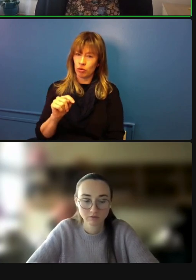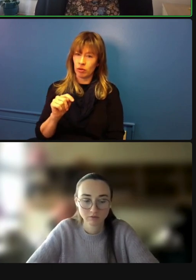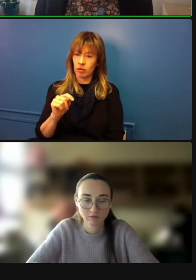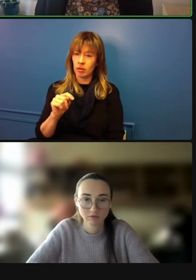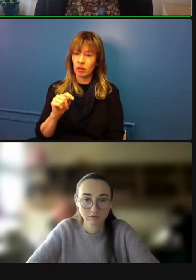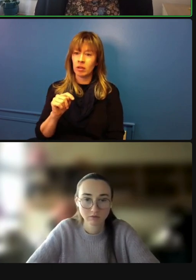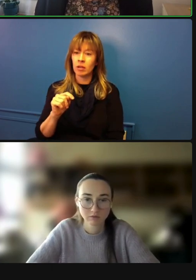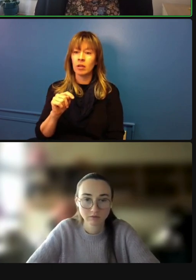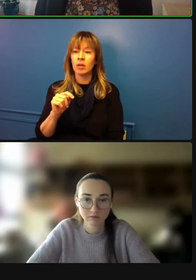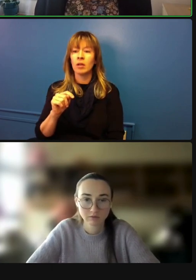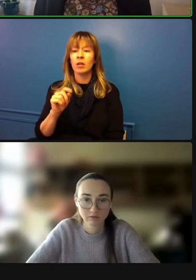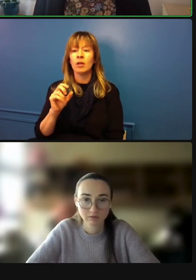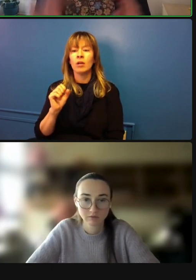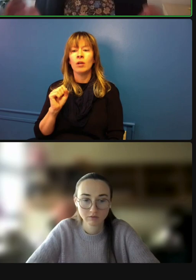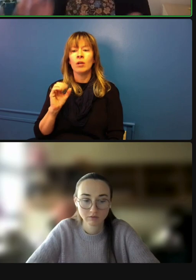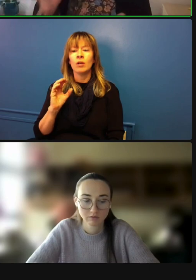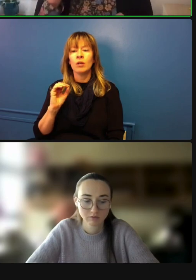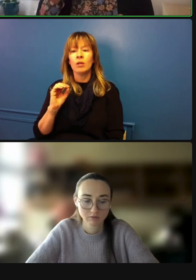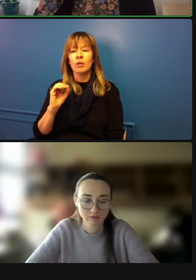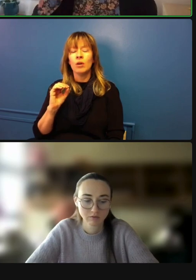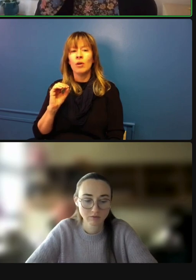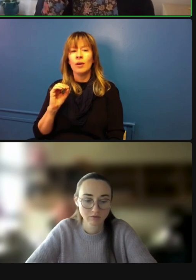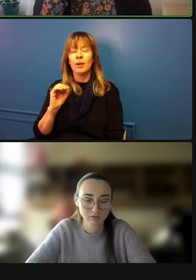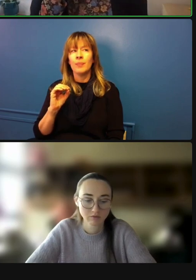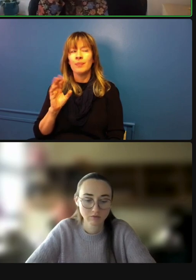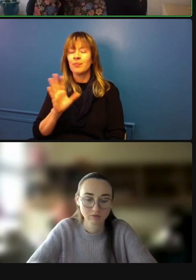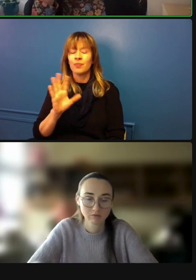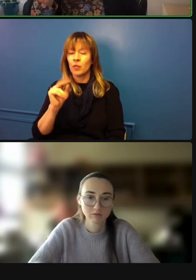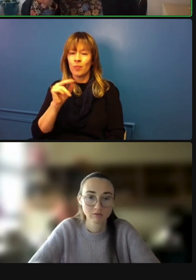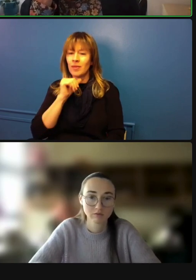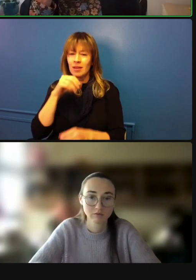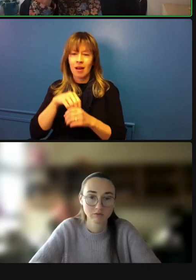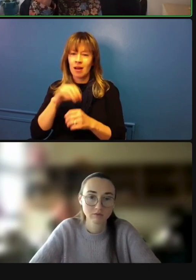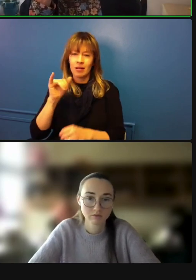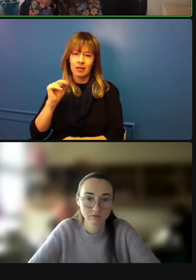So the input, there's no, not in the input.